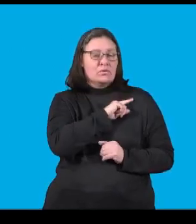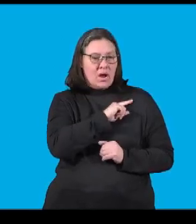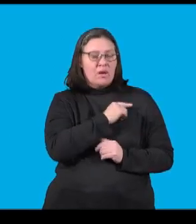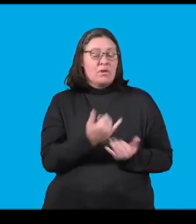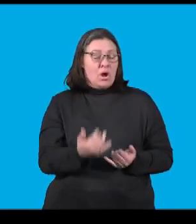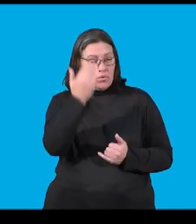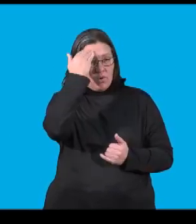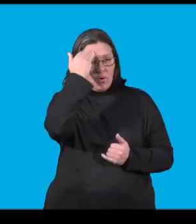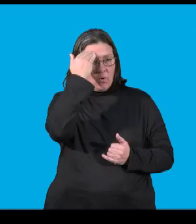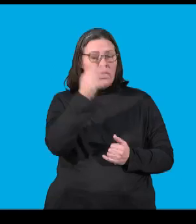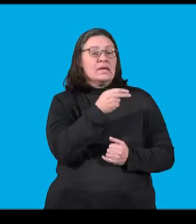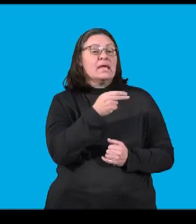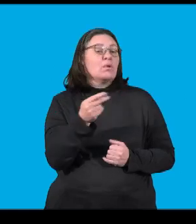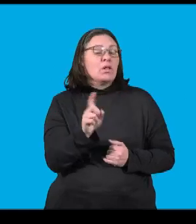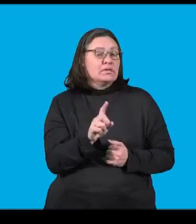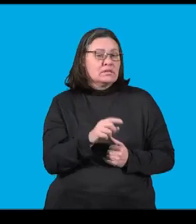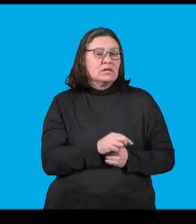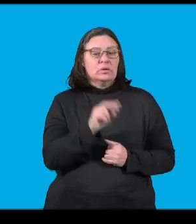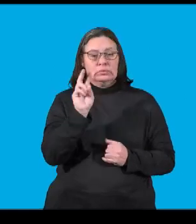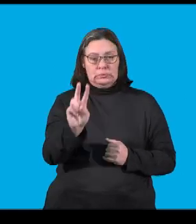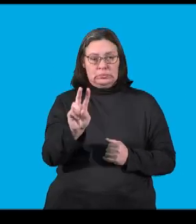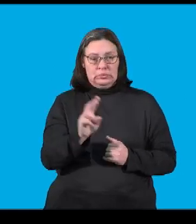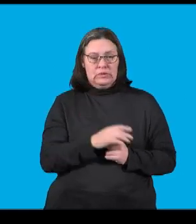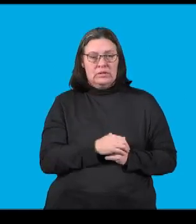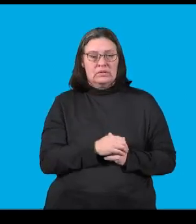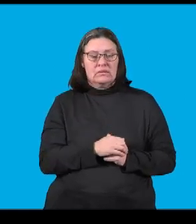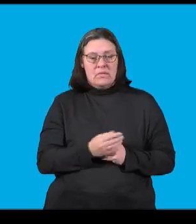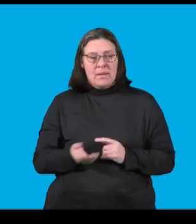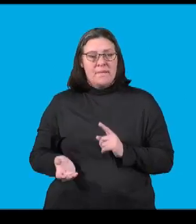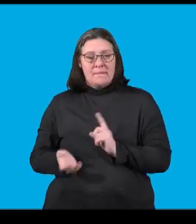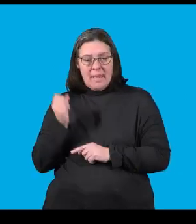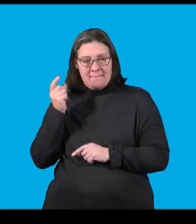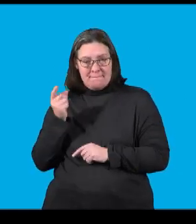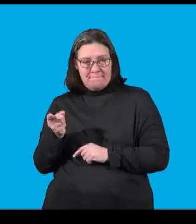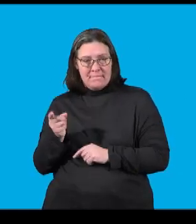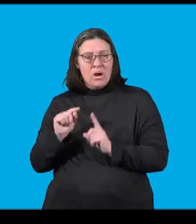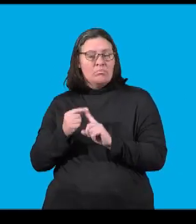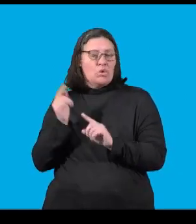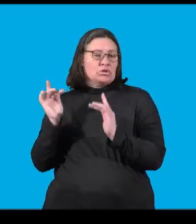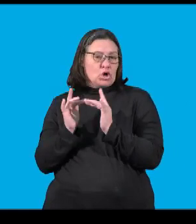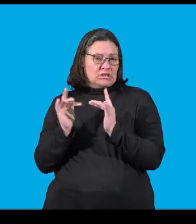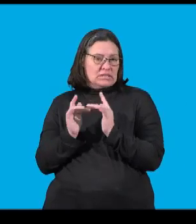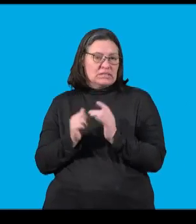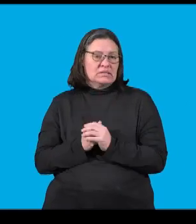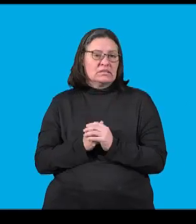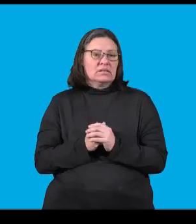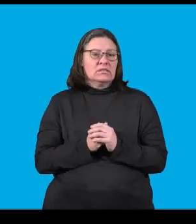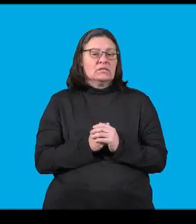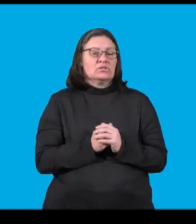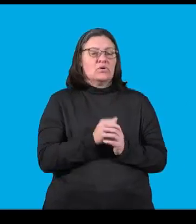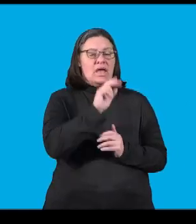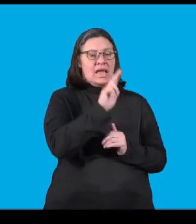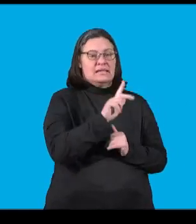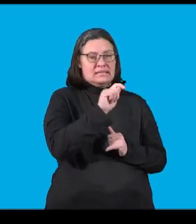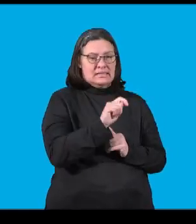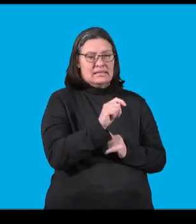Okay, so therefore we know now that this is equal to 2, because again we're trying to find the point of contact, so we're solving for